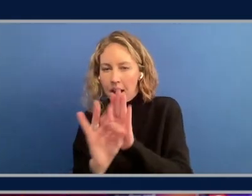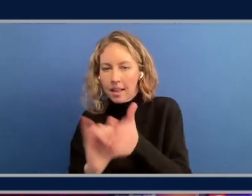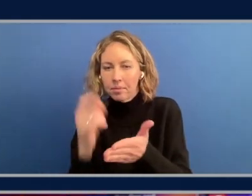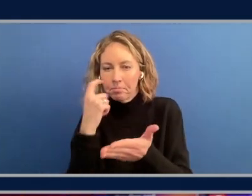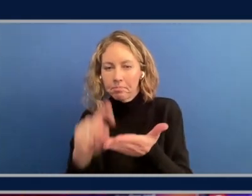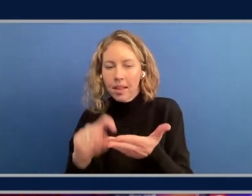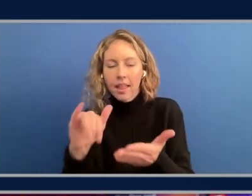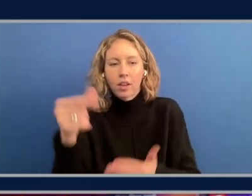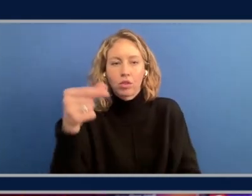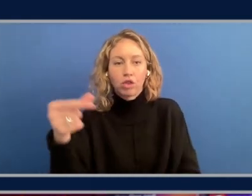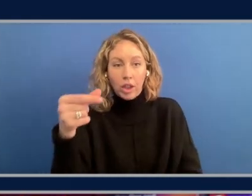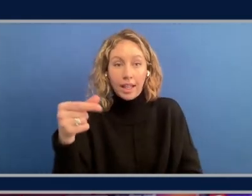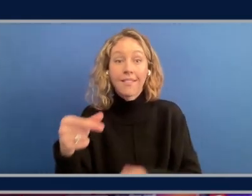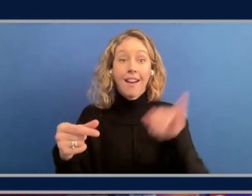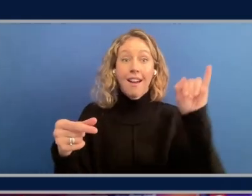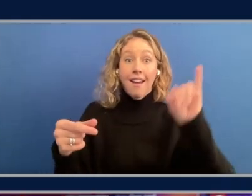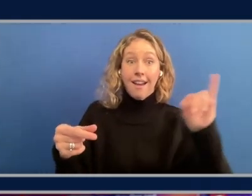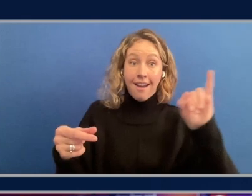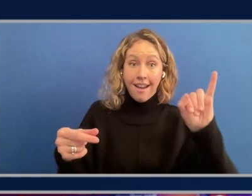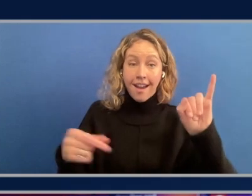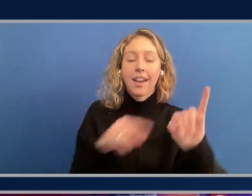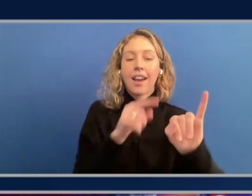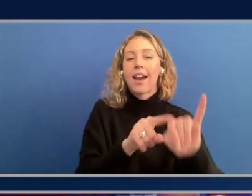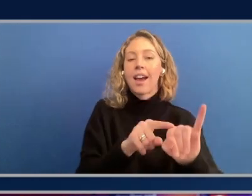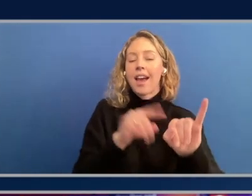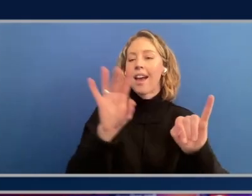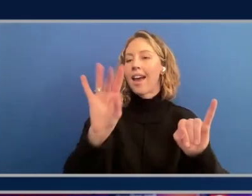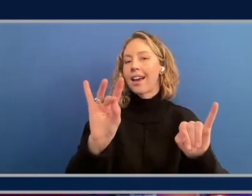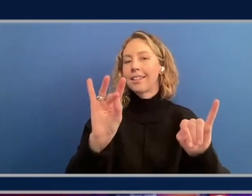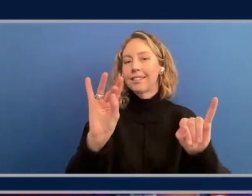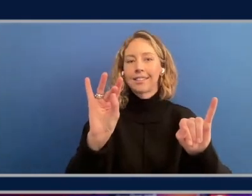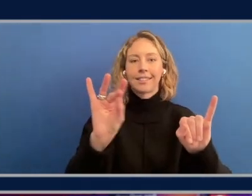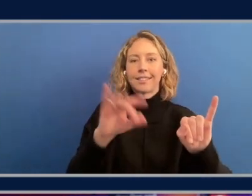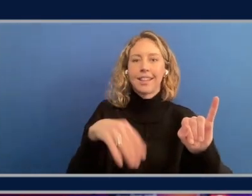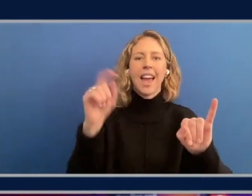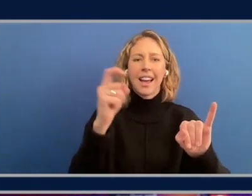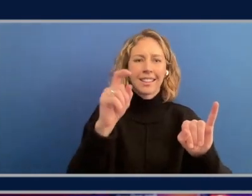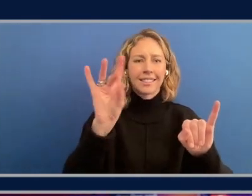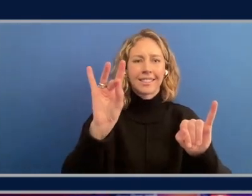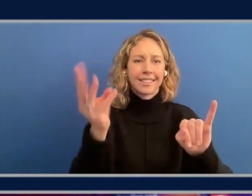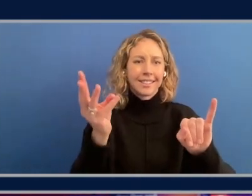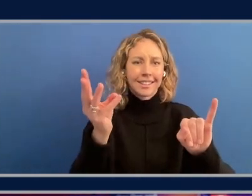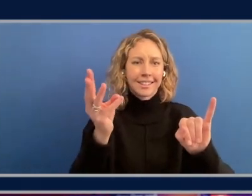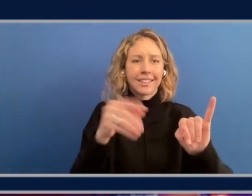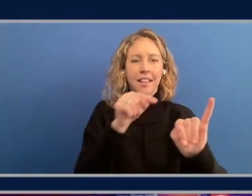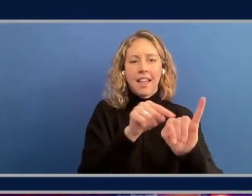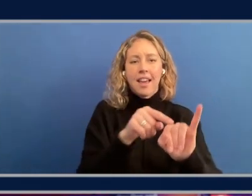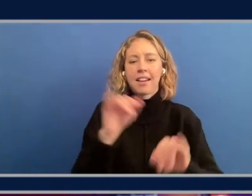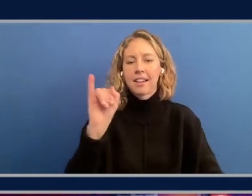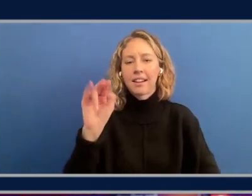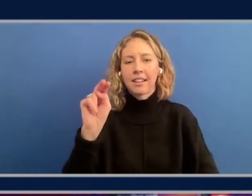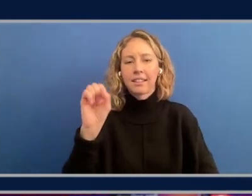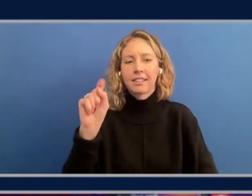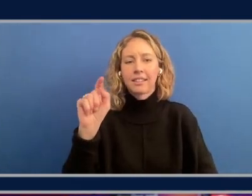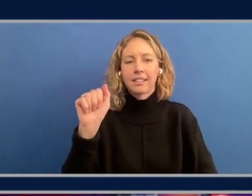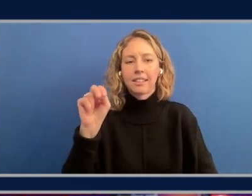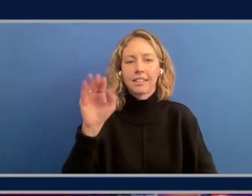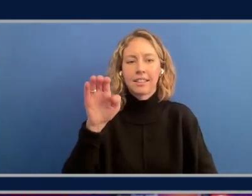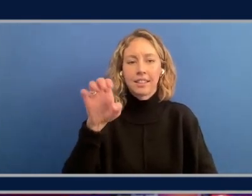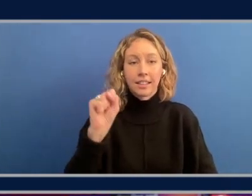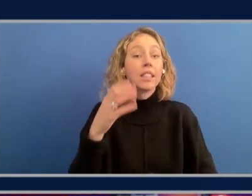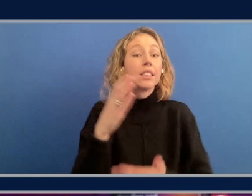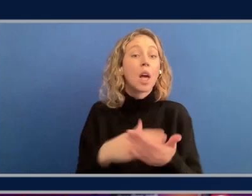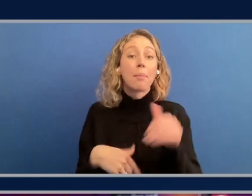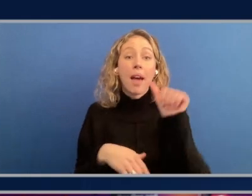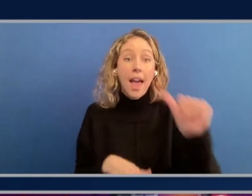that have the I are x86 or Intel-based instances, and then we don't have here, but there's some instances that have an A. So that's also on